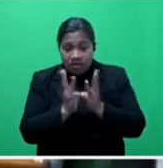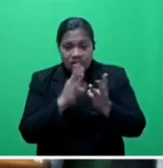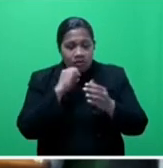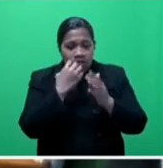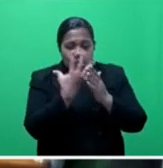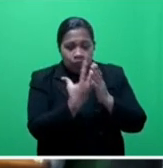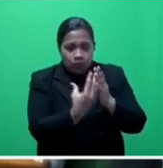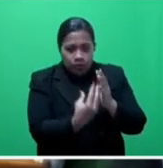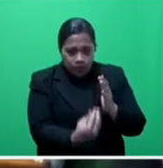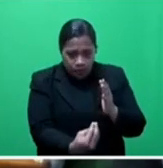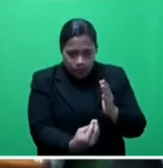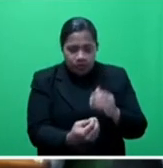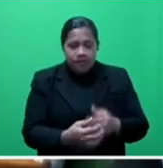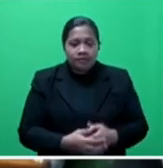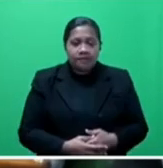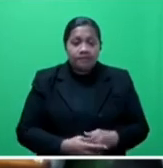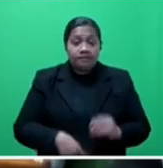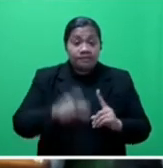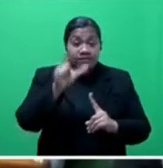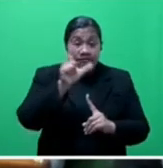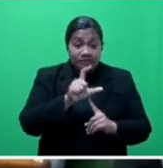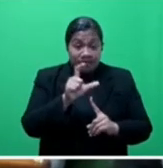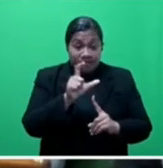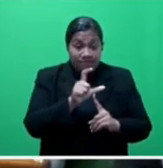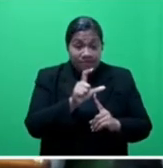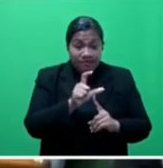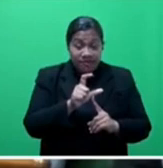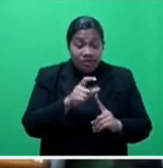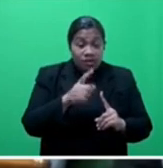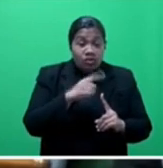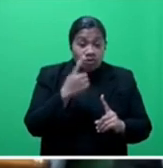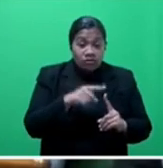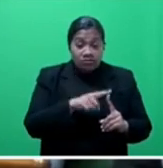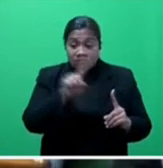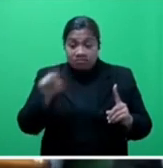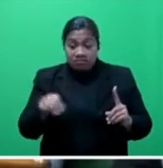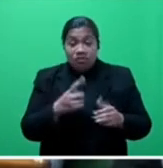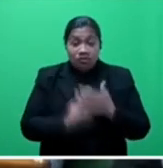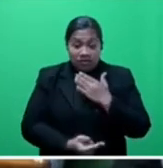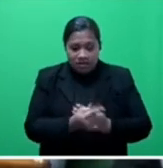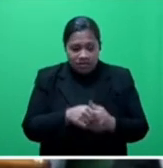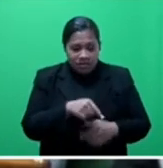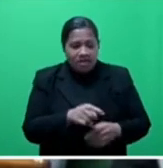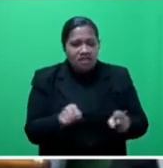ship minus his crew is a deserter who must never be trusted again.